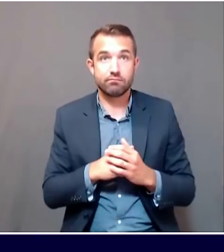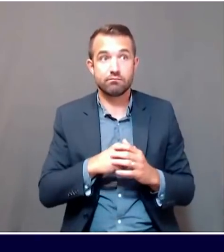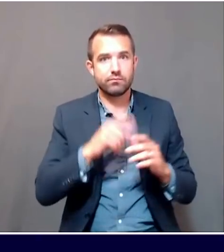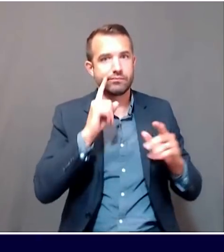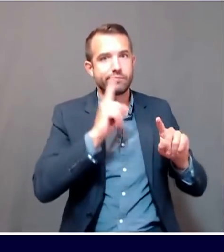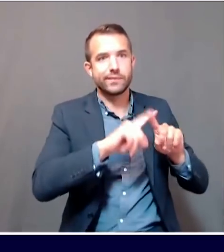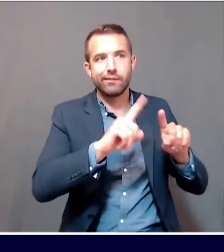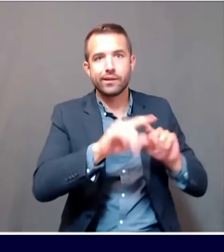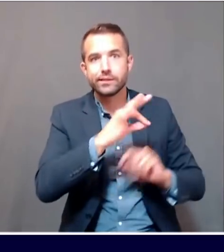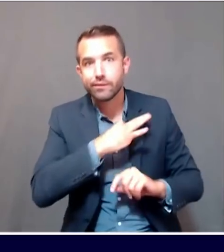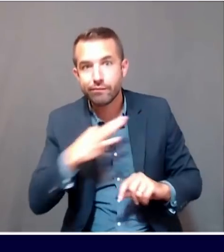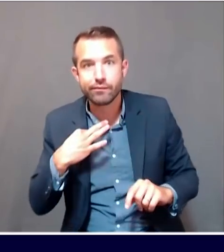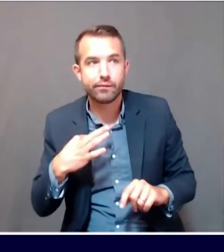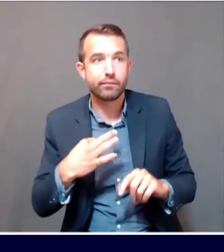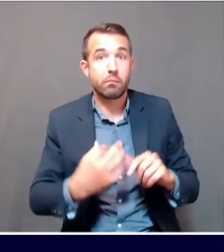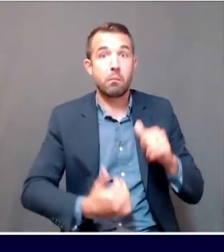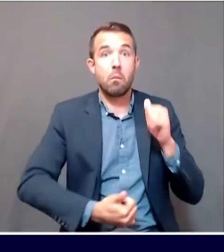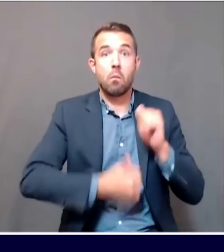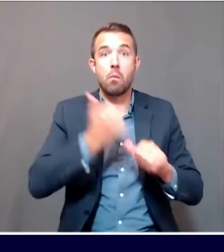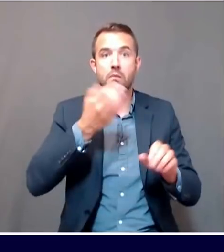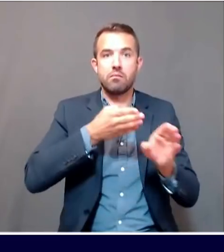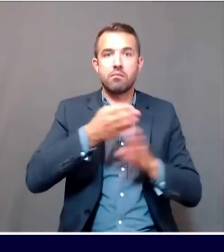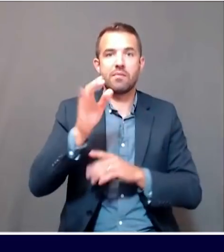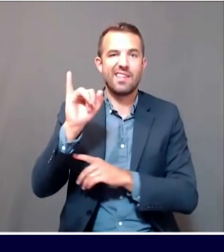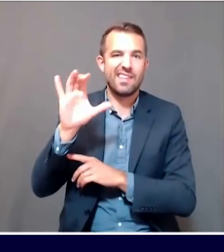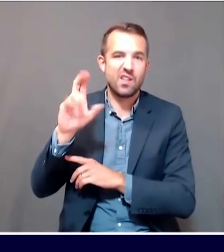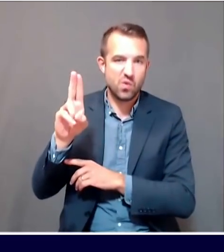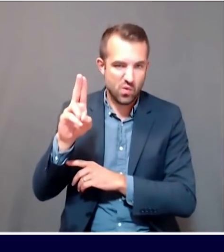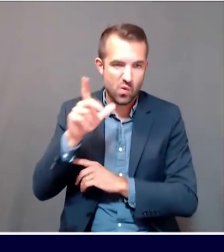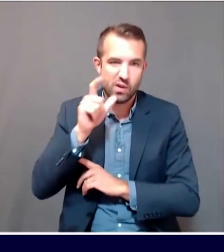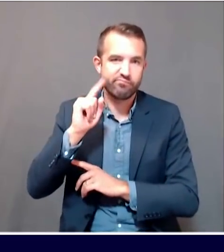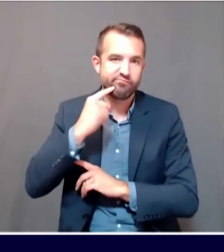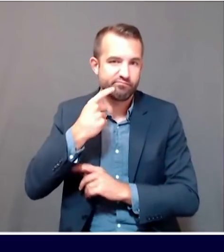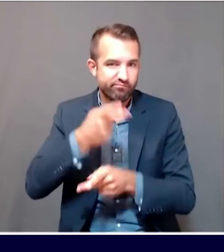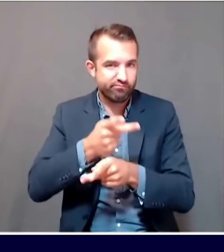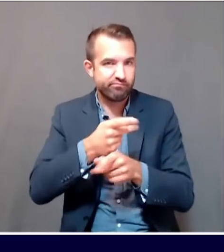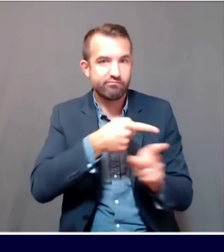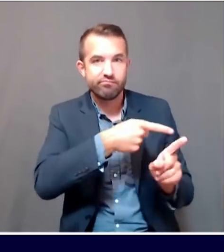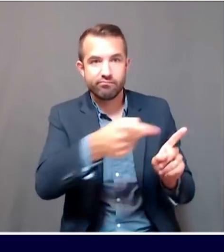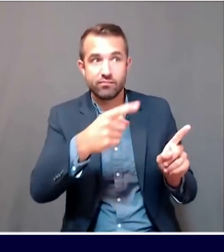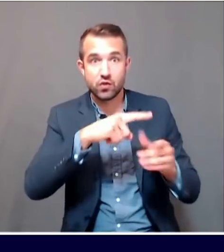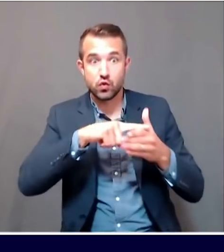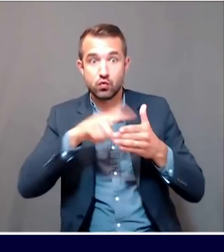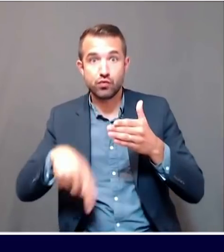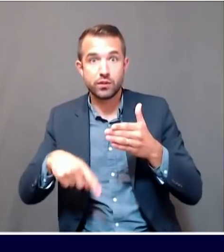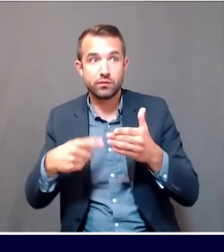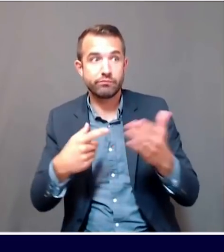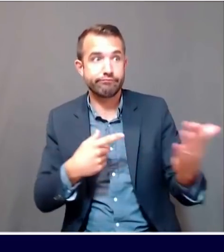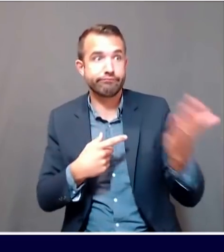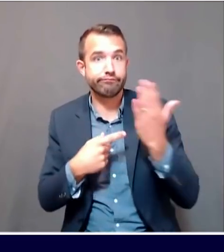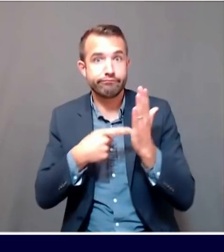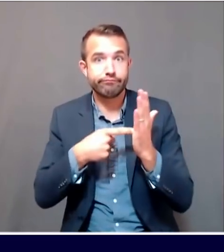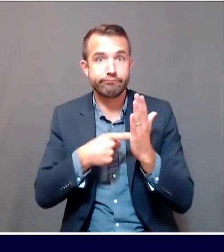most notably among ICU staff, the results of that testing came back and all staff were